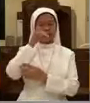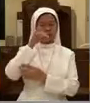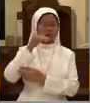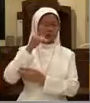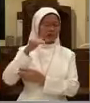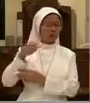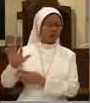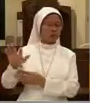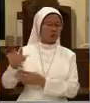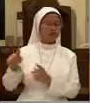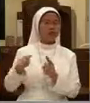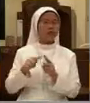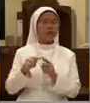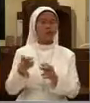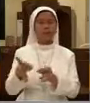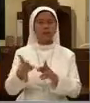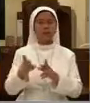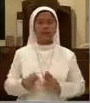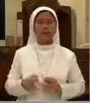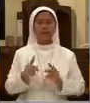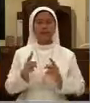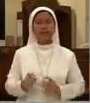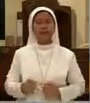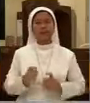to receive gifts.